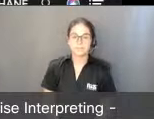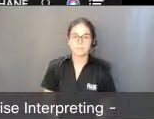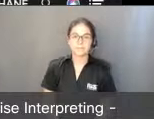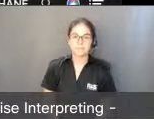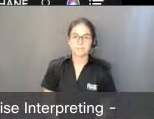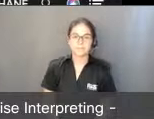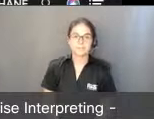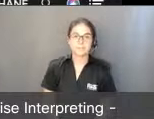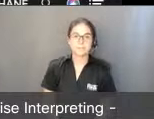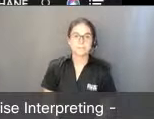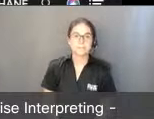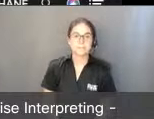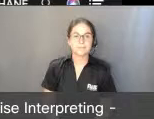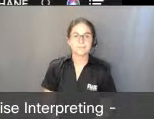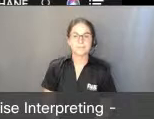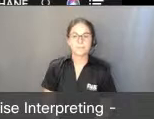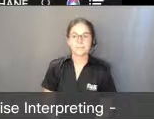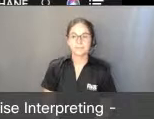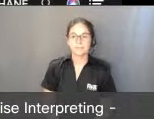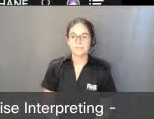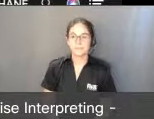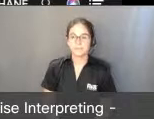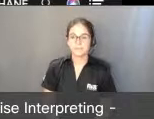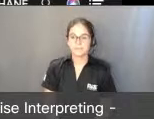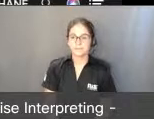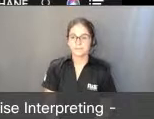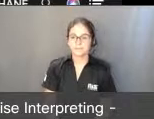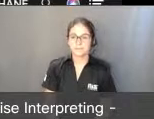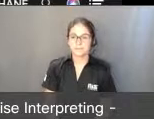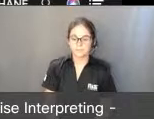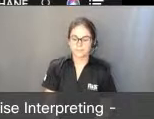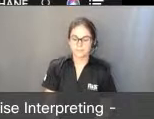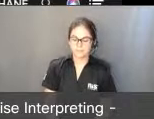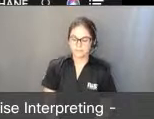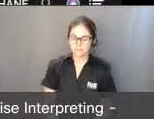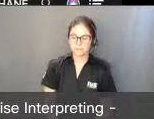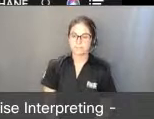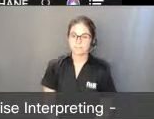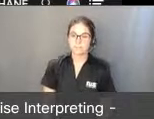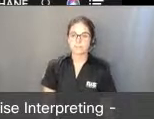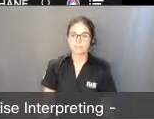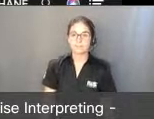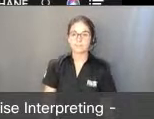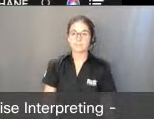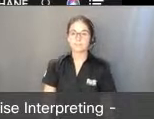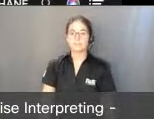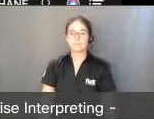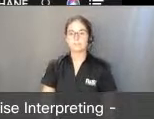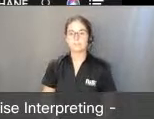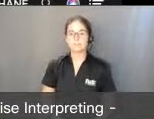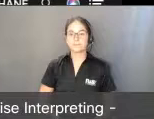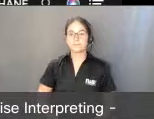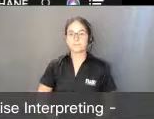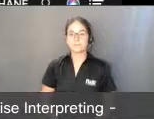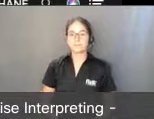Dr. Miranda is having trouble issues getting on. Okay. Yes, 4.2. Okay.